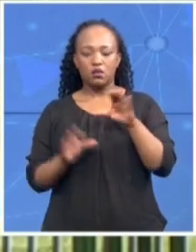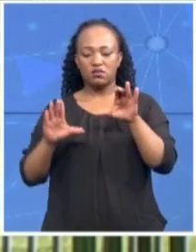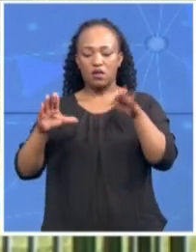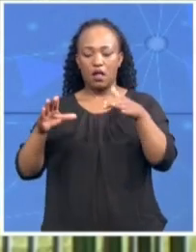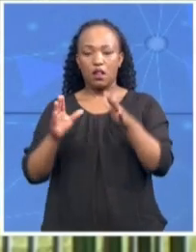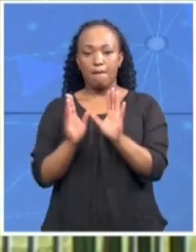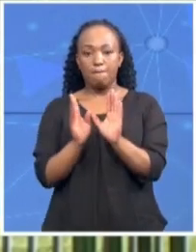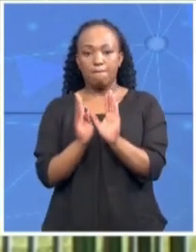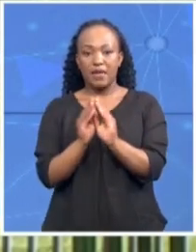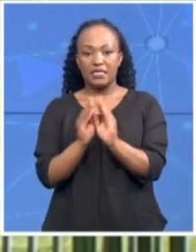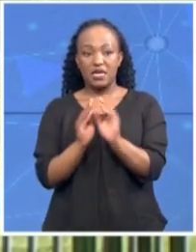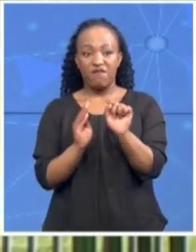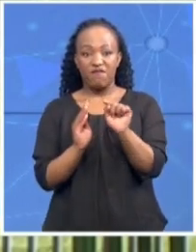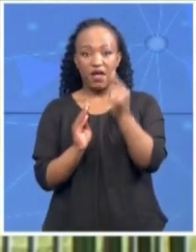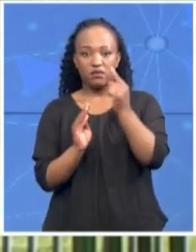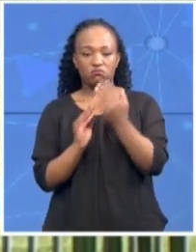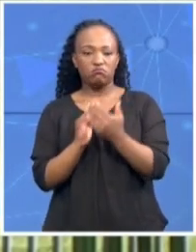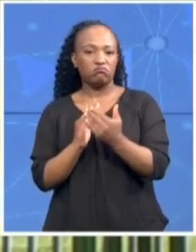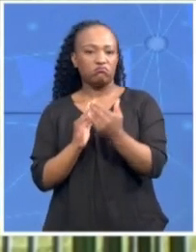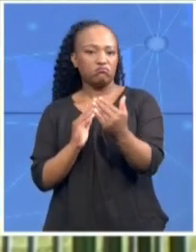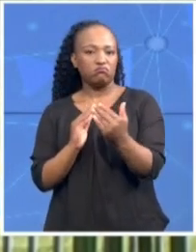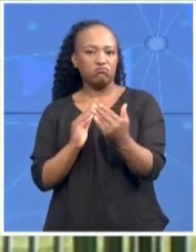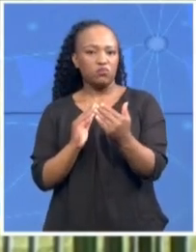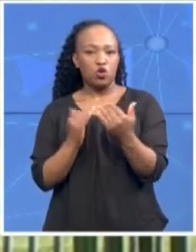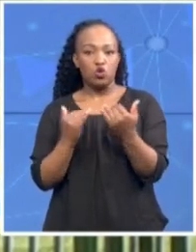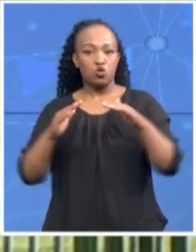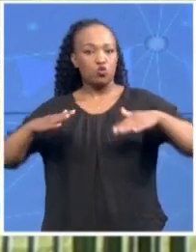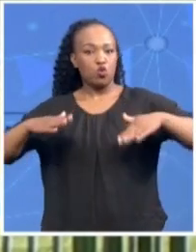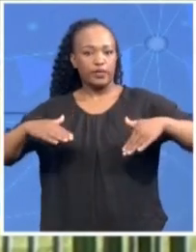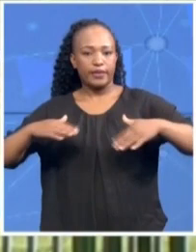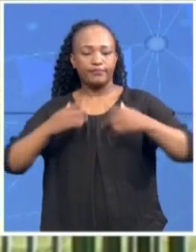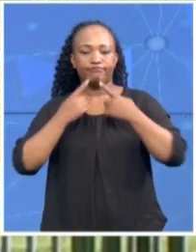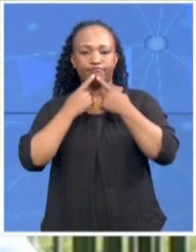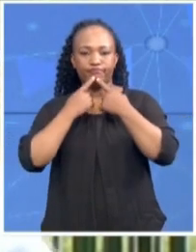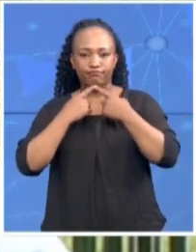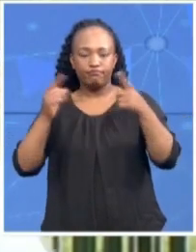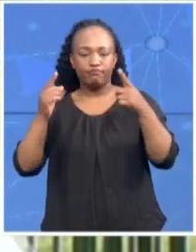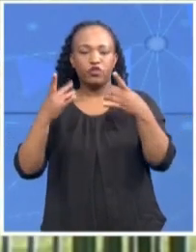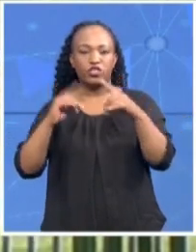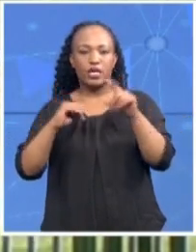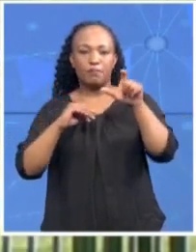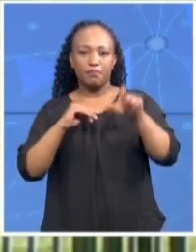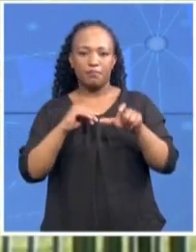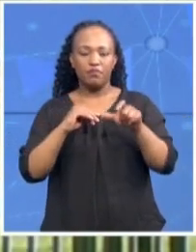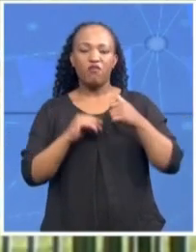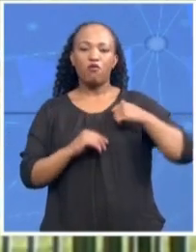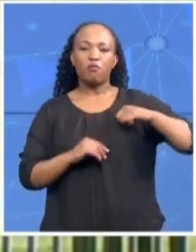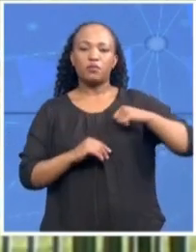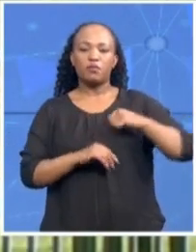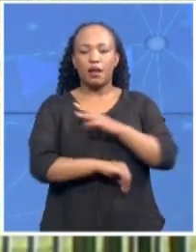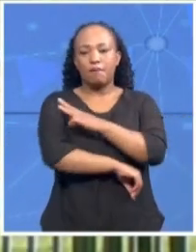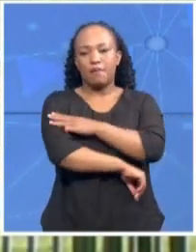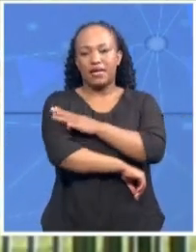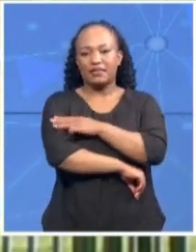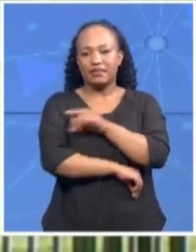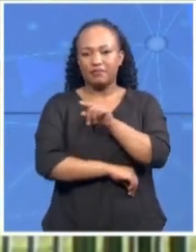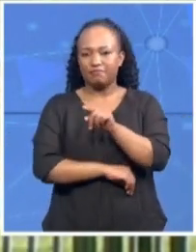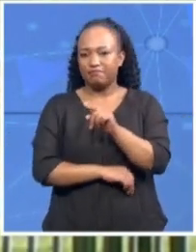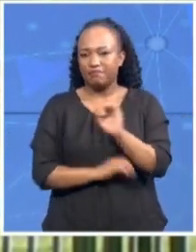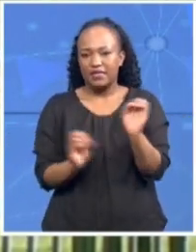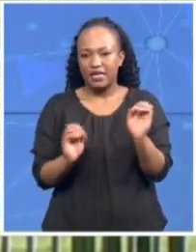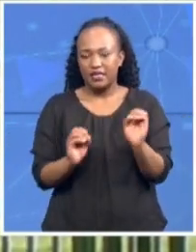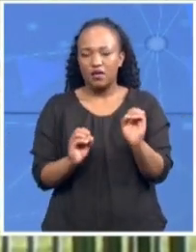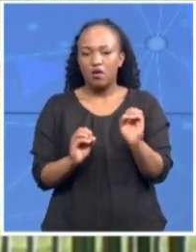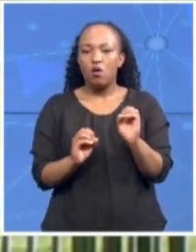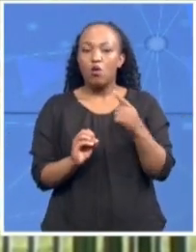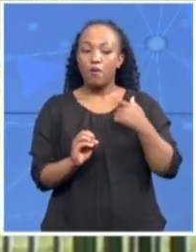been declared yet by the chairperson or the municipal manager according to the Municipal Systems Act. So we will find and